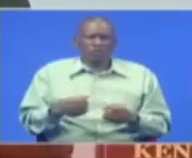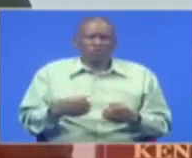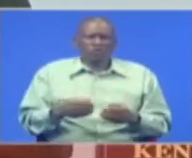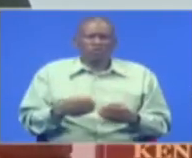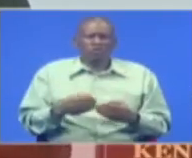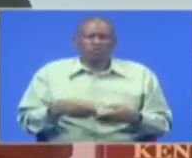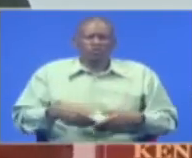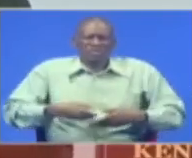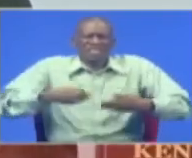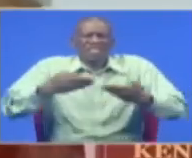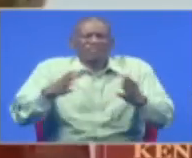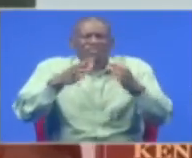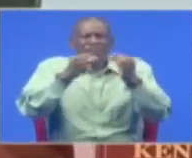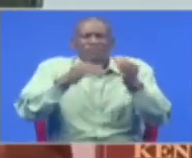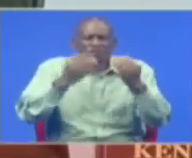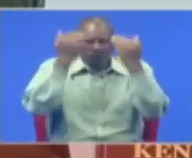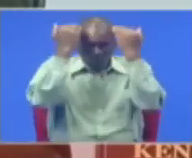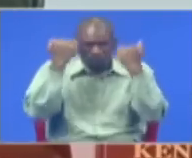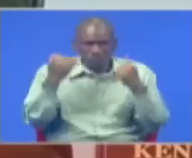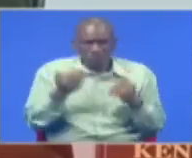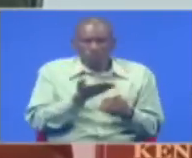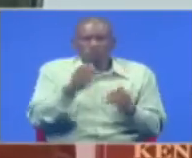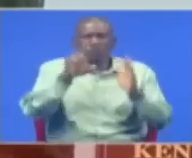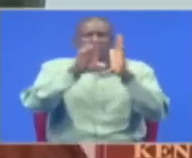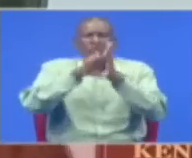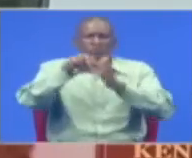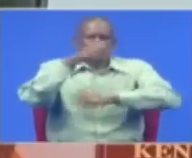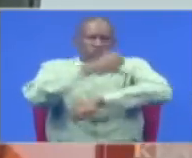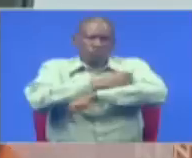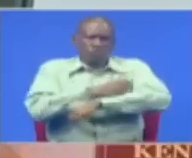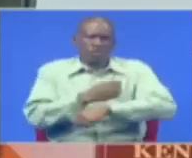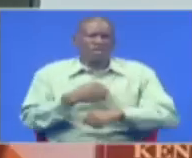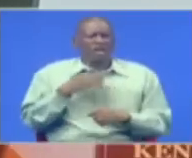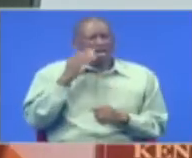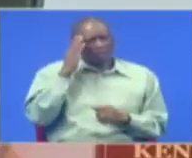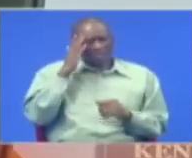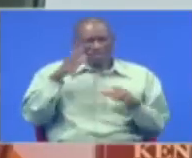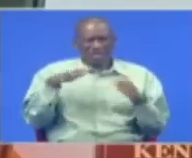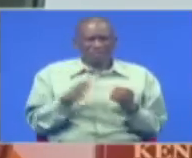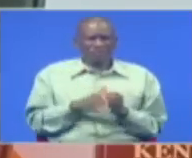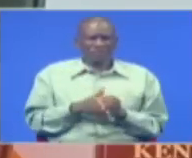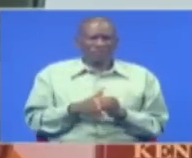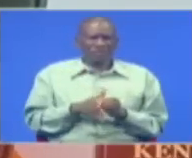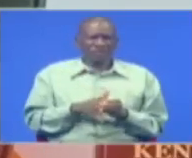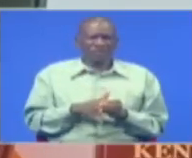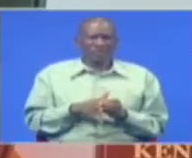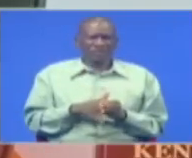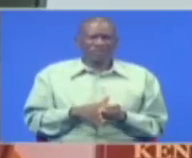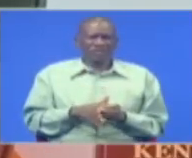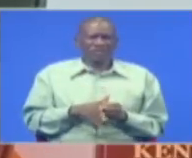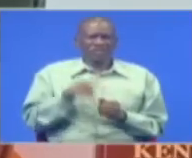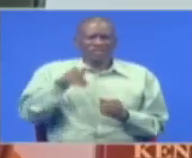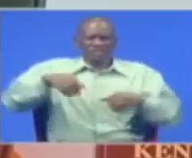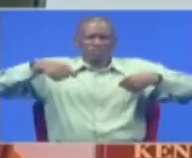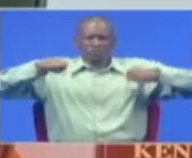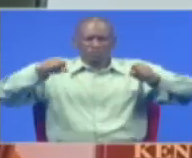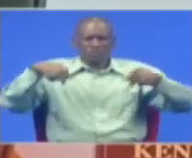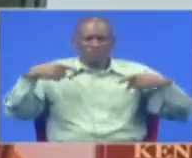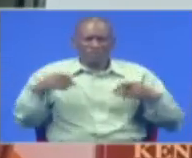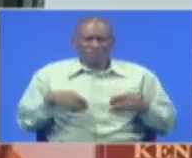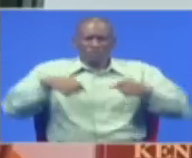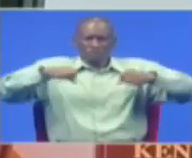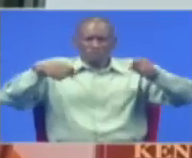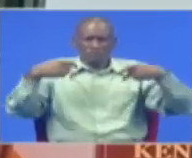message of the judiciary to the law schools. I'm thinking about these border riders. In very